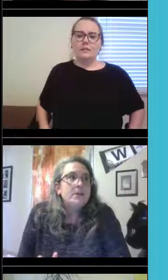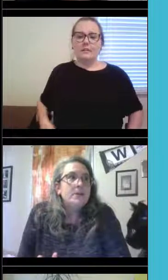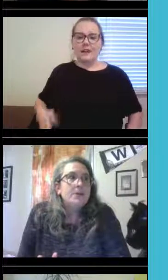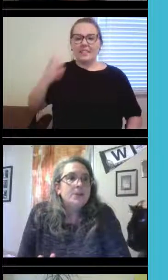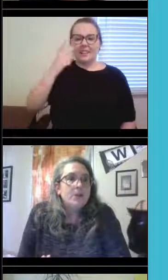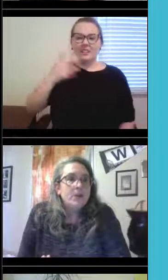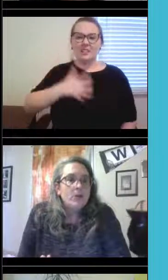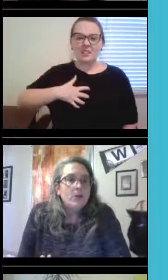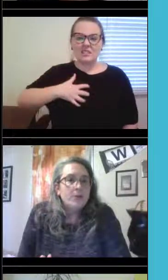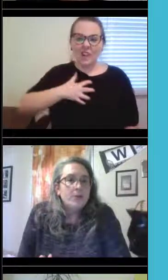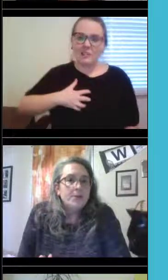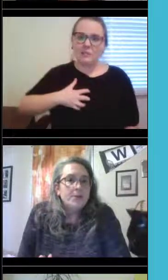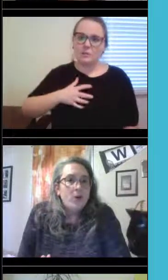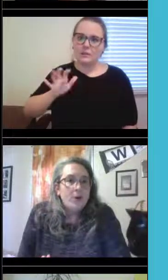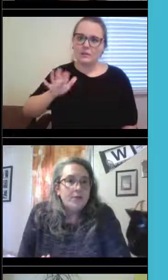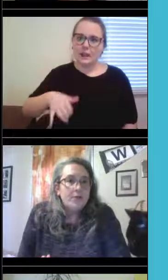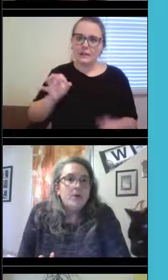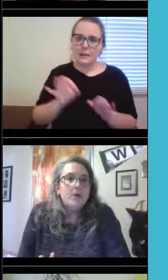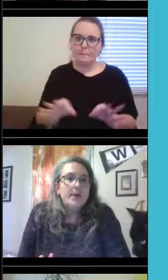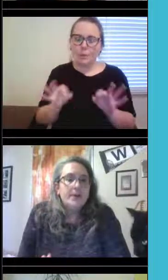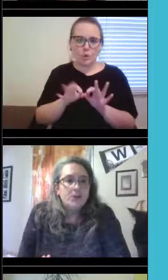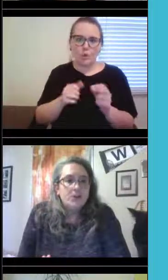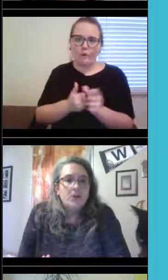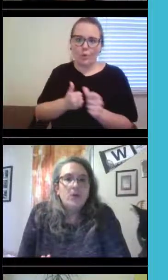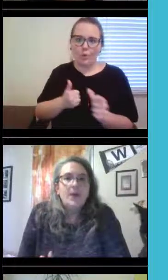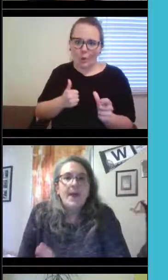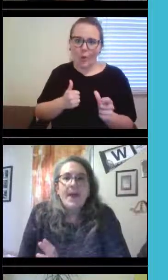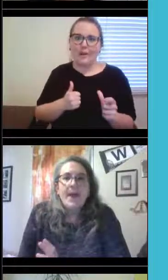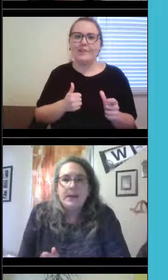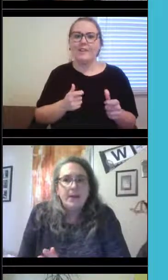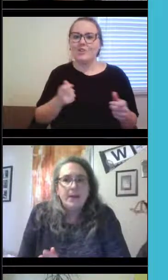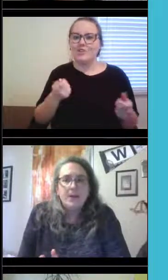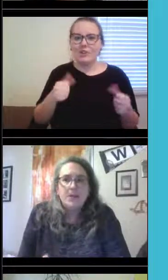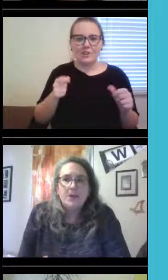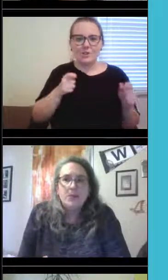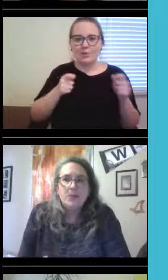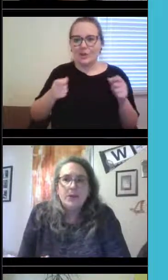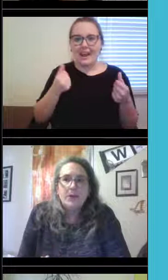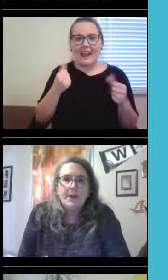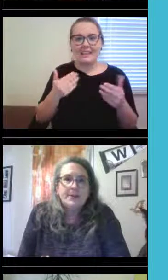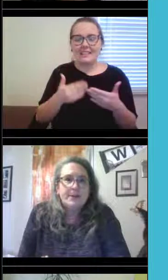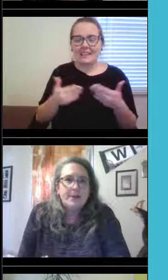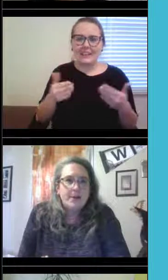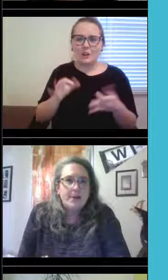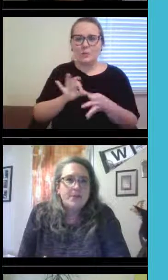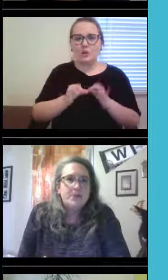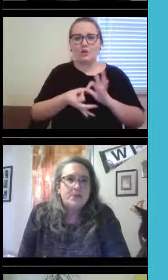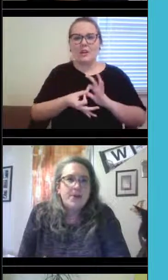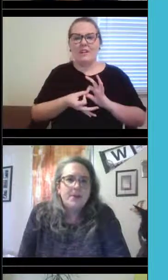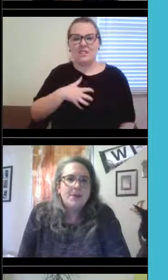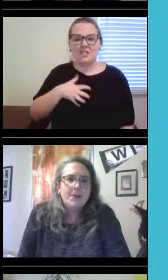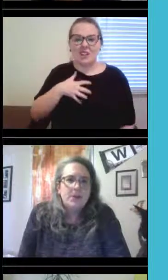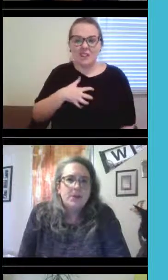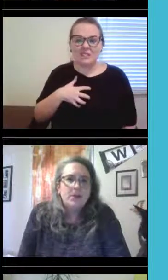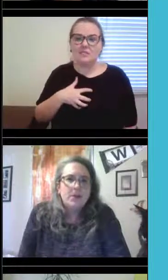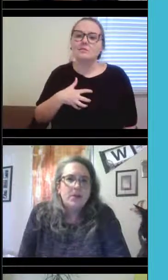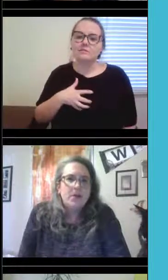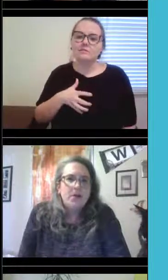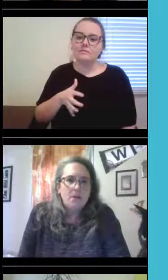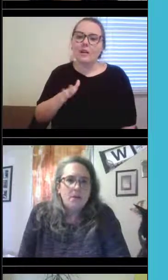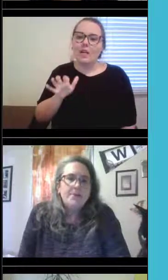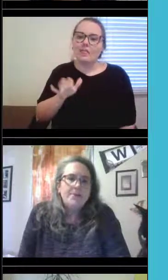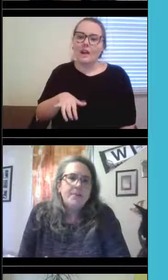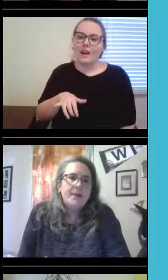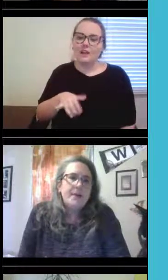disgust is really important to watch for and control. Like anything that could be interpreted as disgust is, I think,